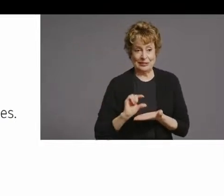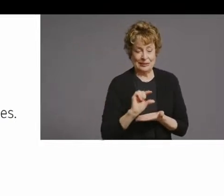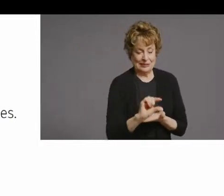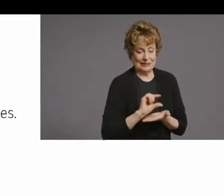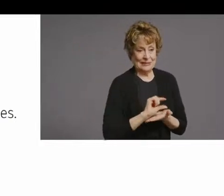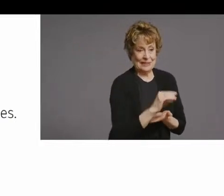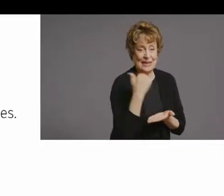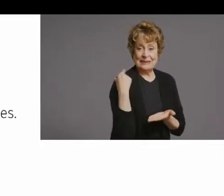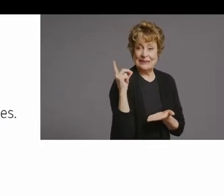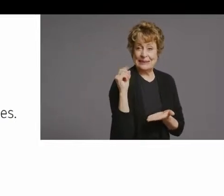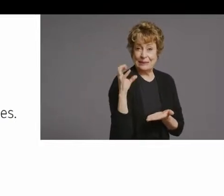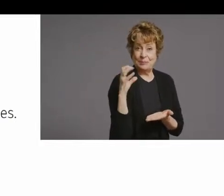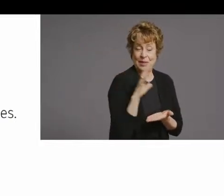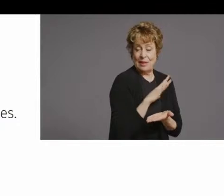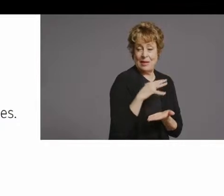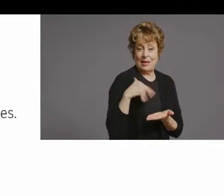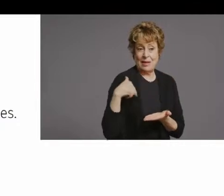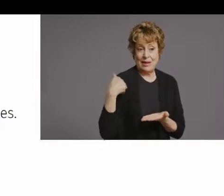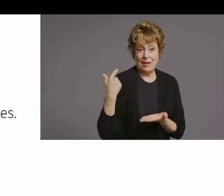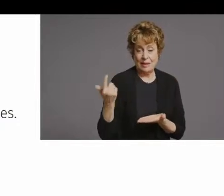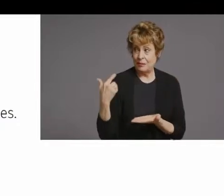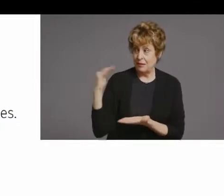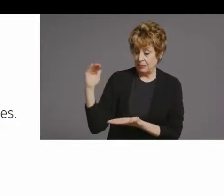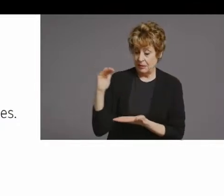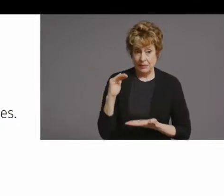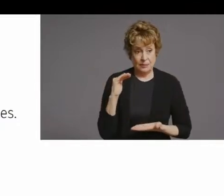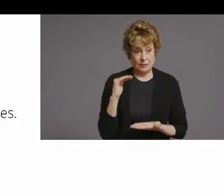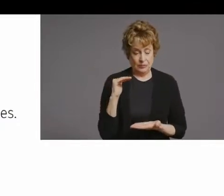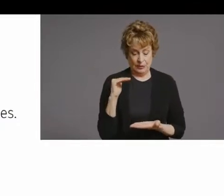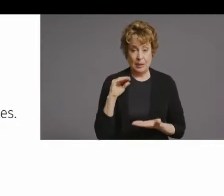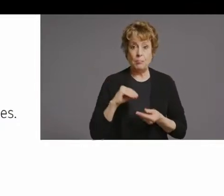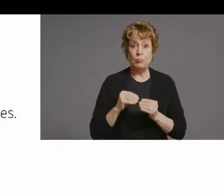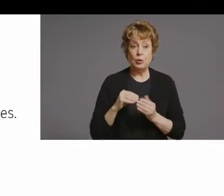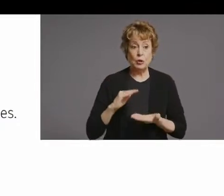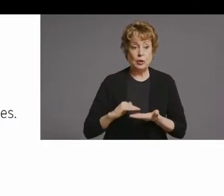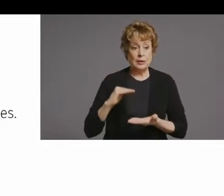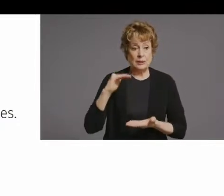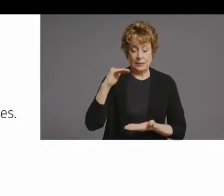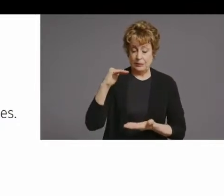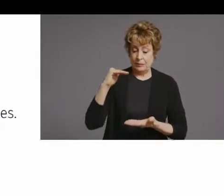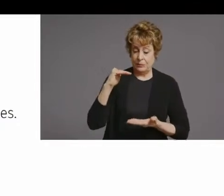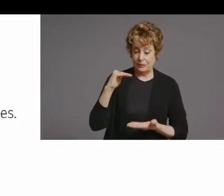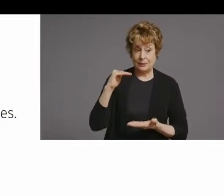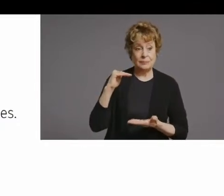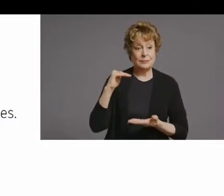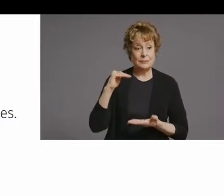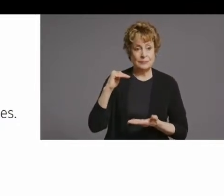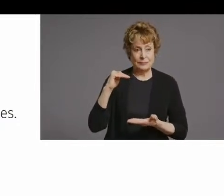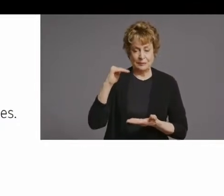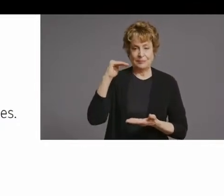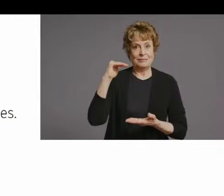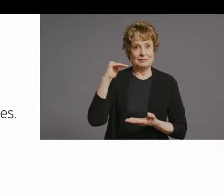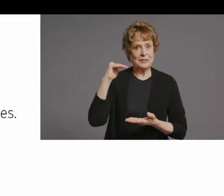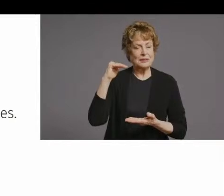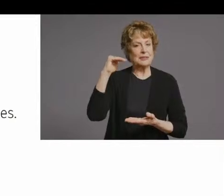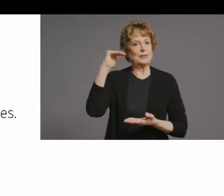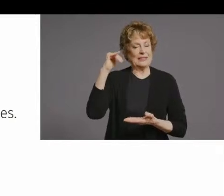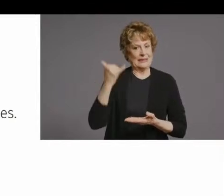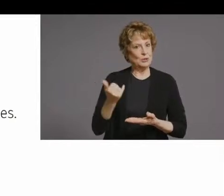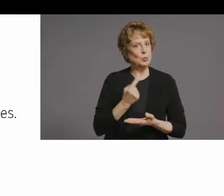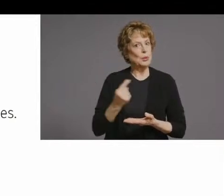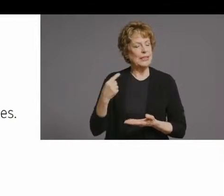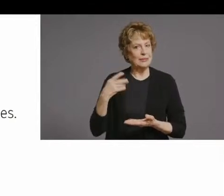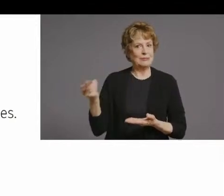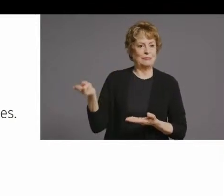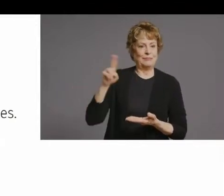that. You can see that we did get an increase in the number of Pfizer doses that we received this week, as well as a slight increase in the number of